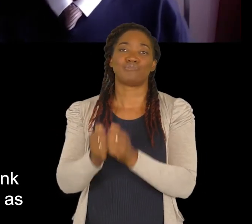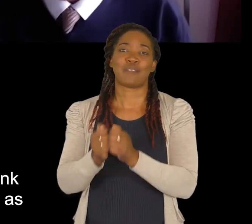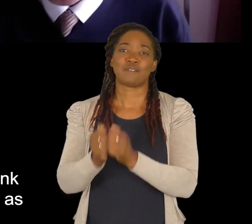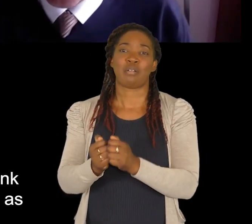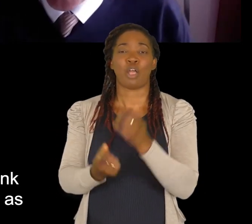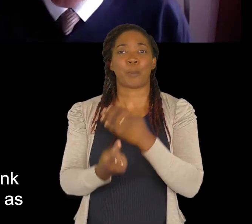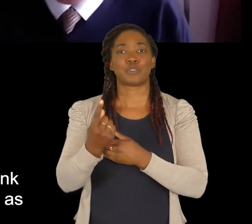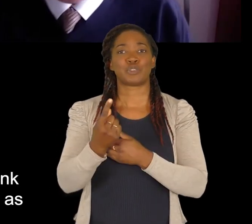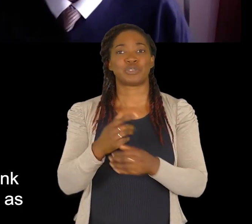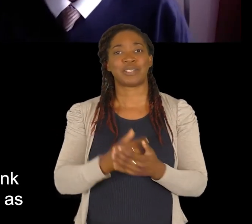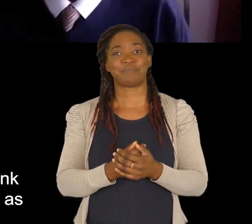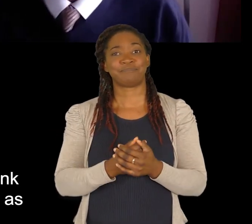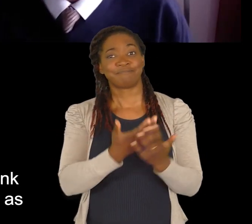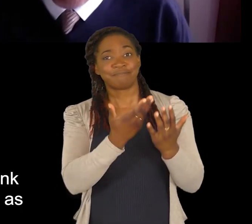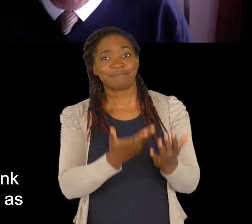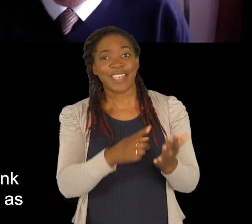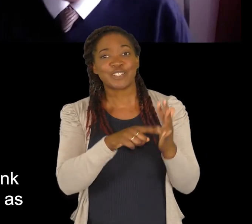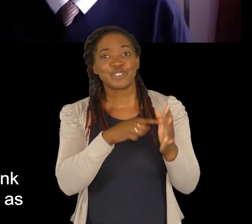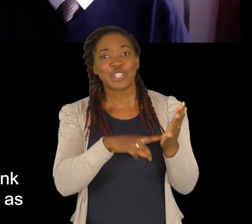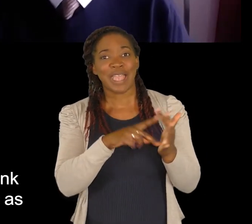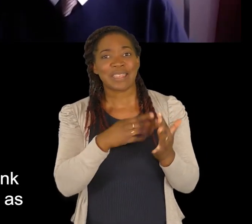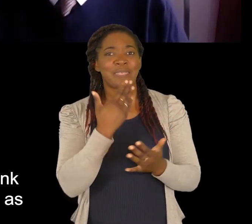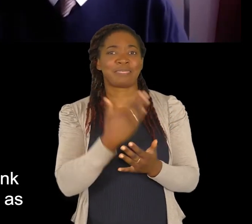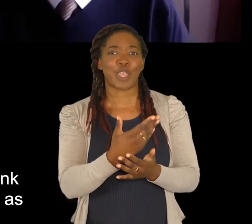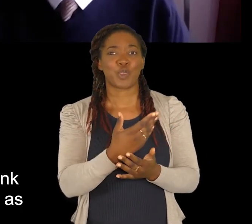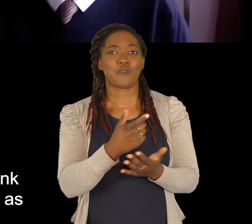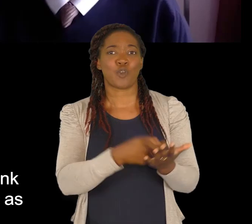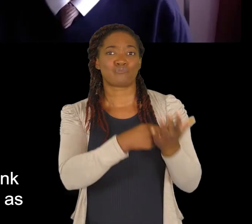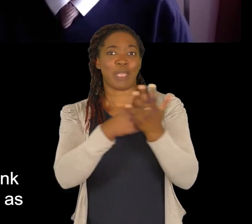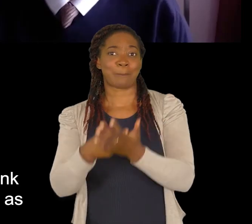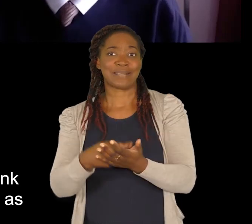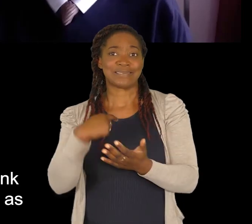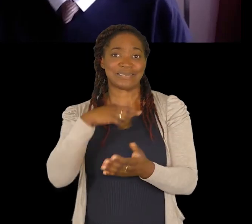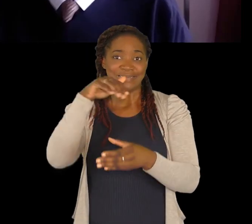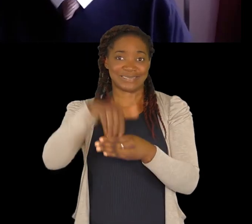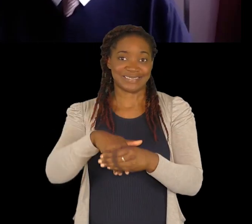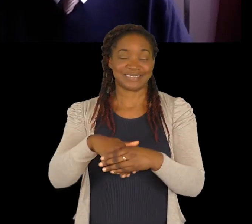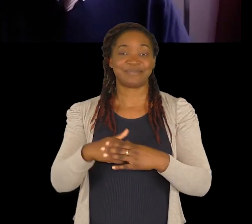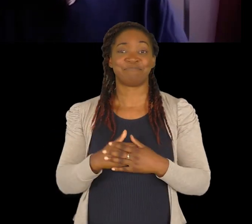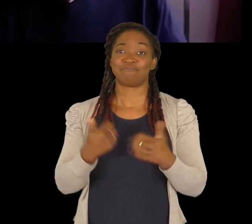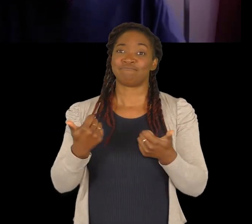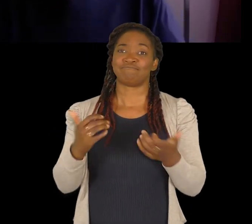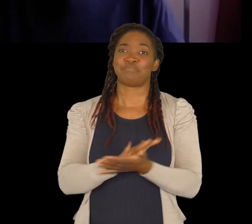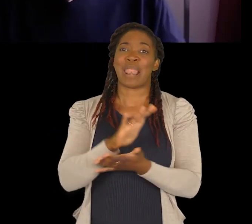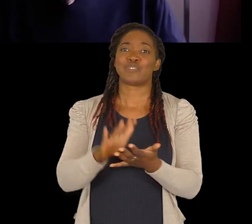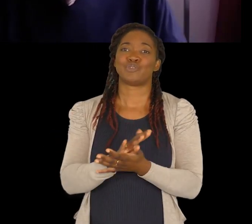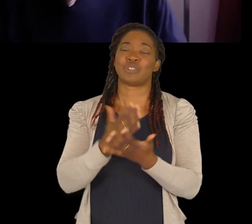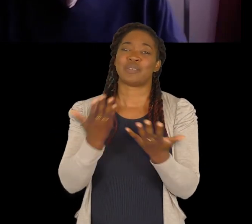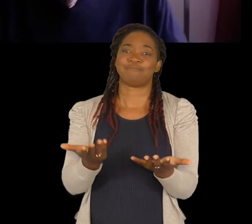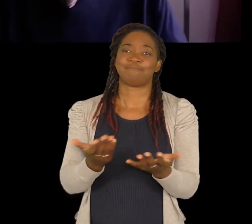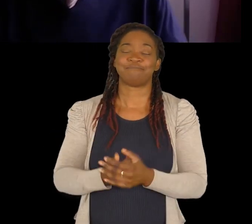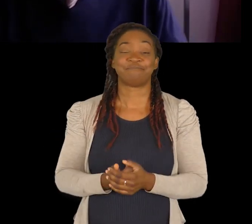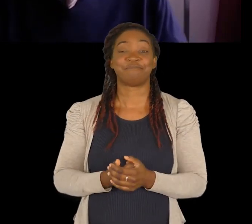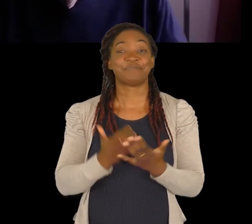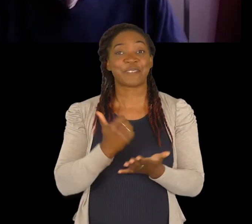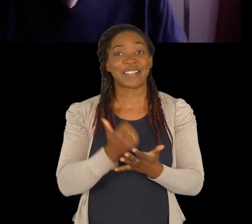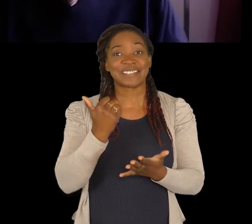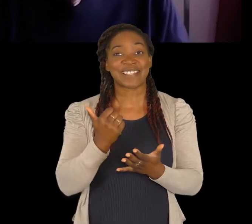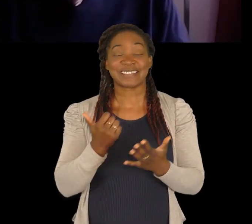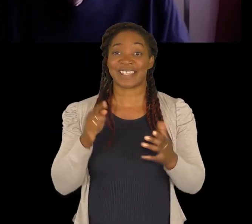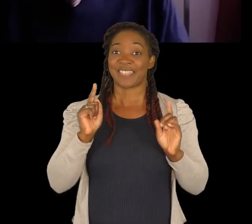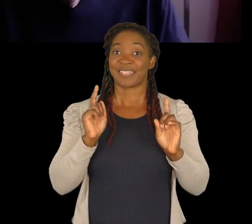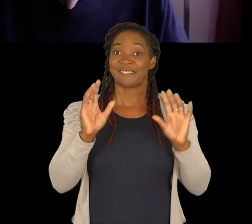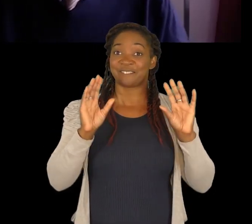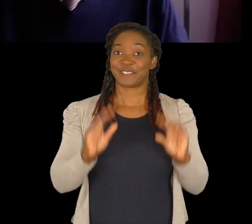opportunity. And of course, Jane, thank you very much for suggesting that I did this as well. It's been a real pleasure. Fantastic. So